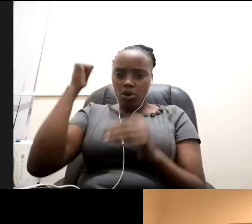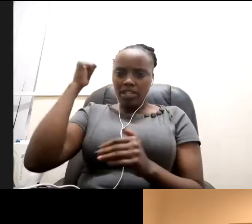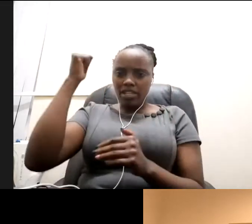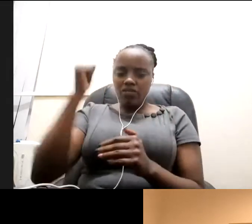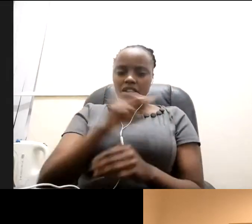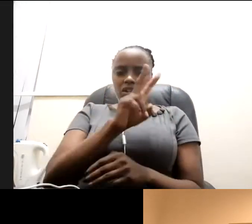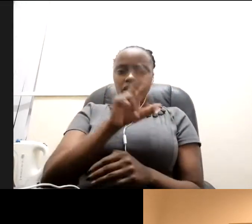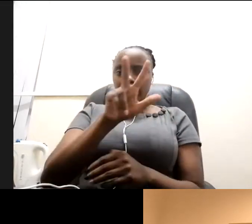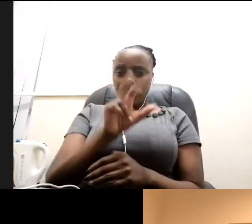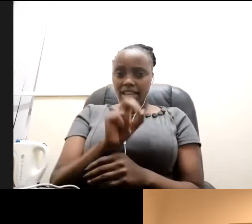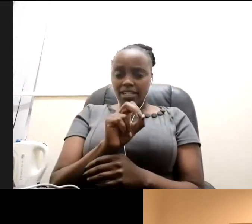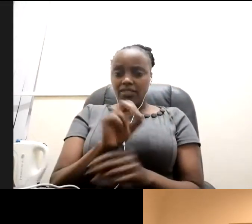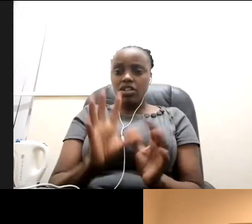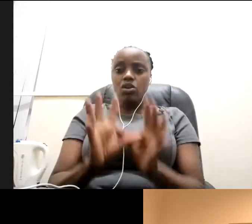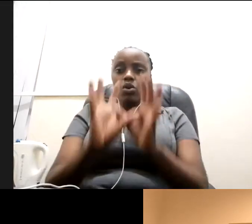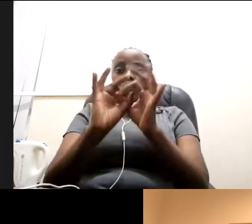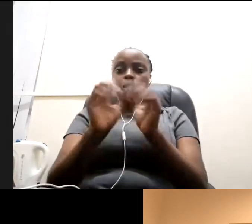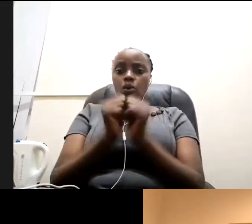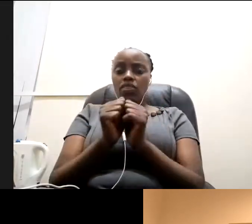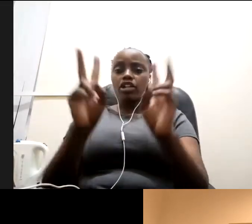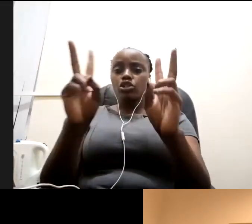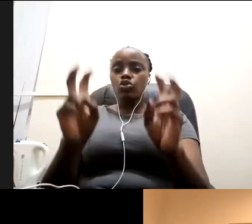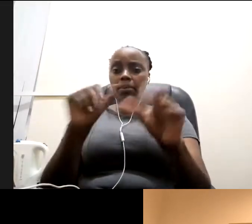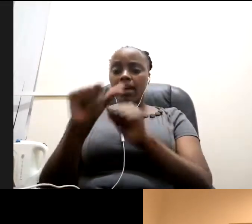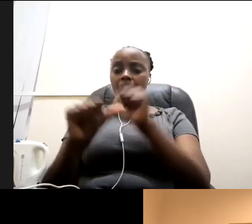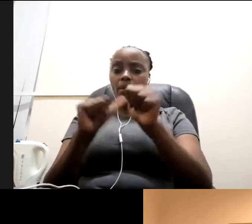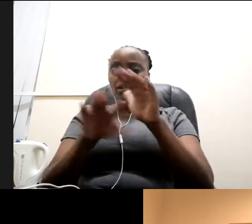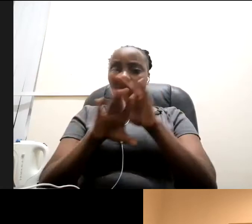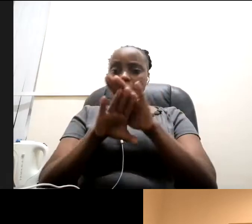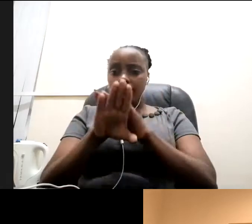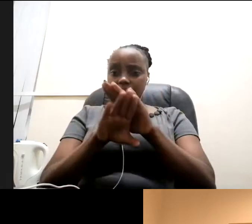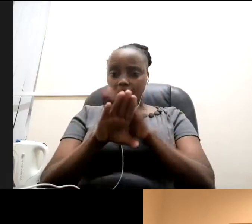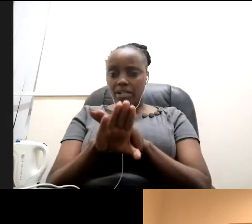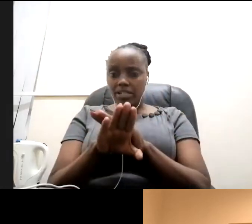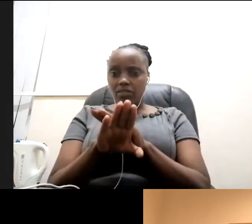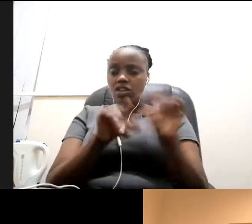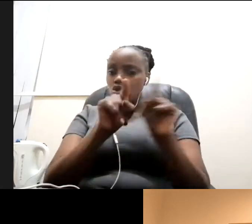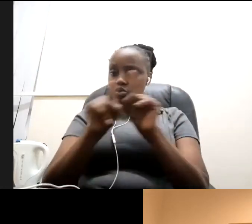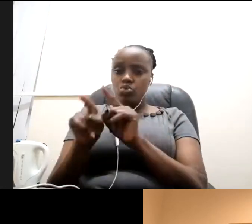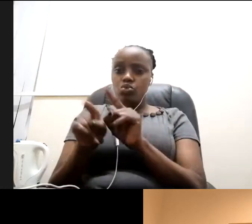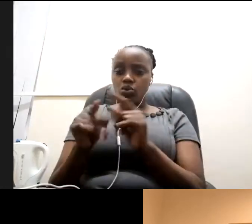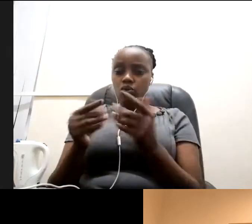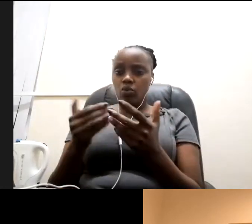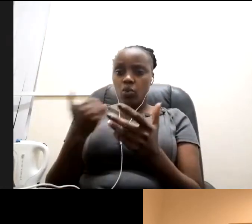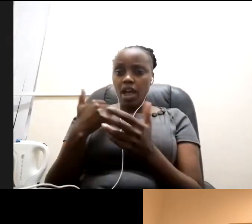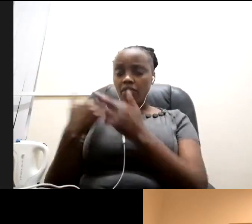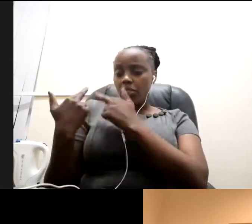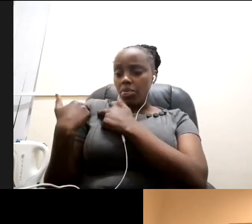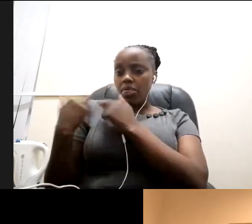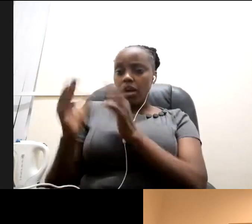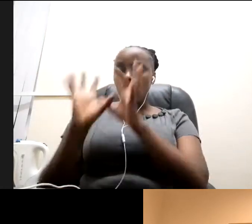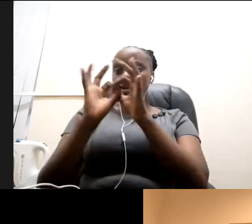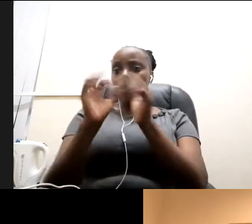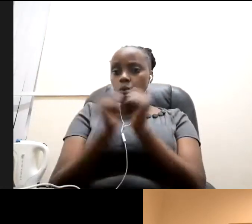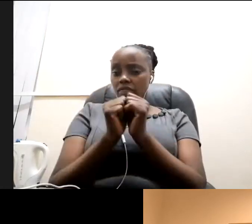agenda, in relation to the topic of accessibility. In spite of the fact the obligation is in relation to the state,